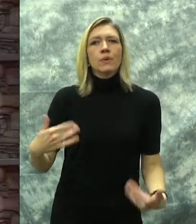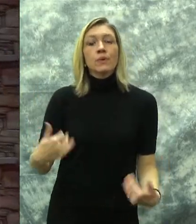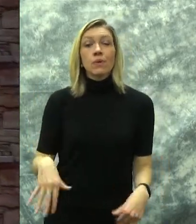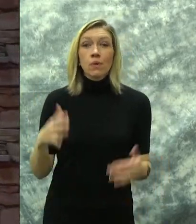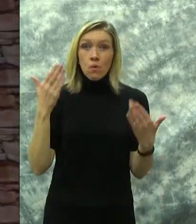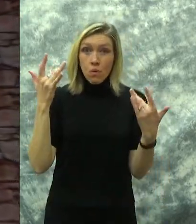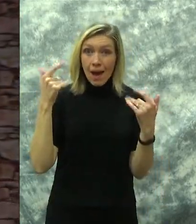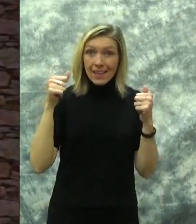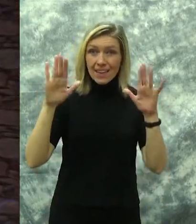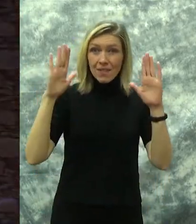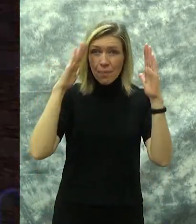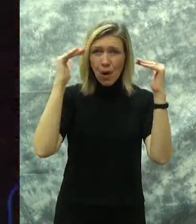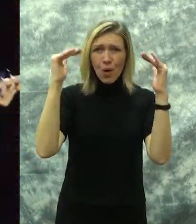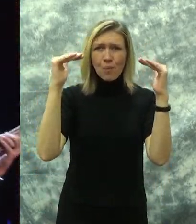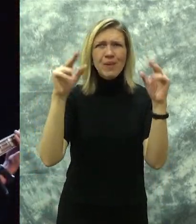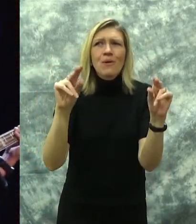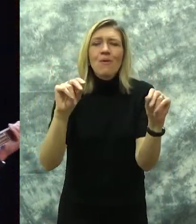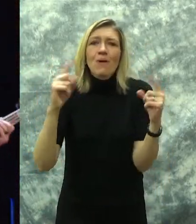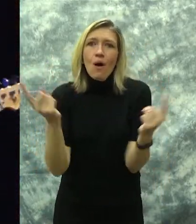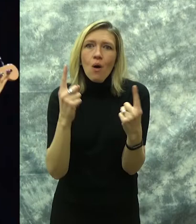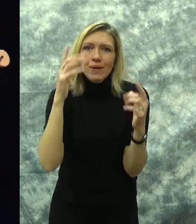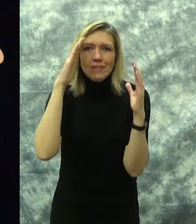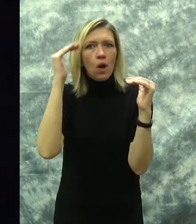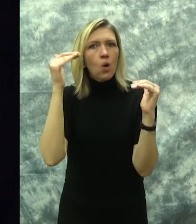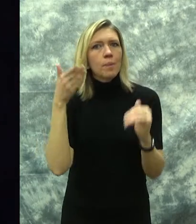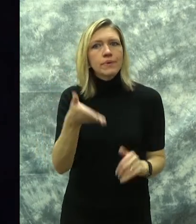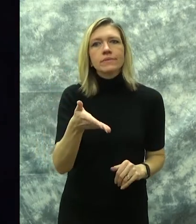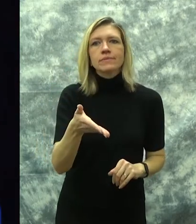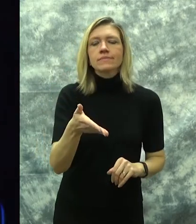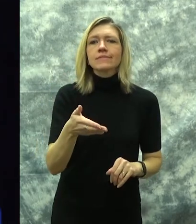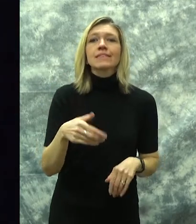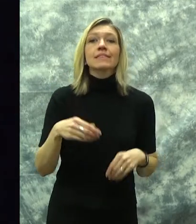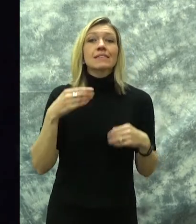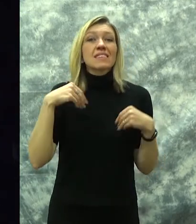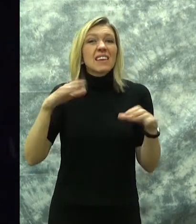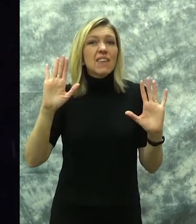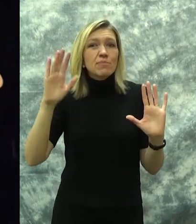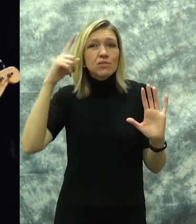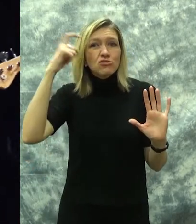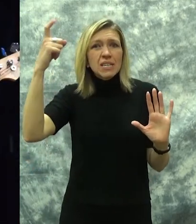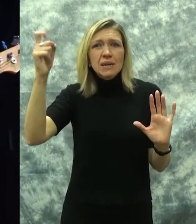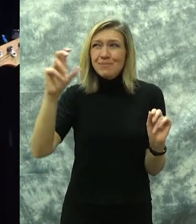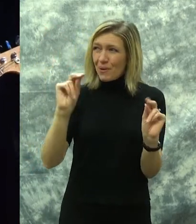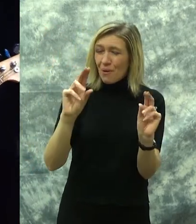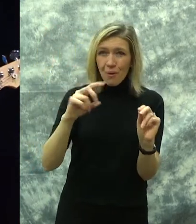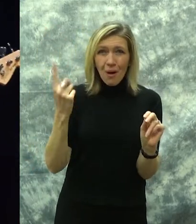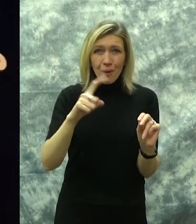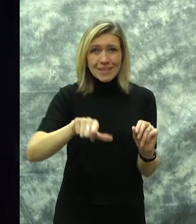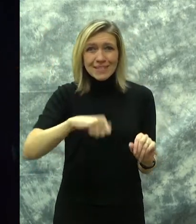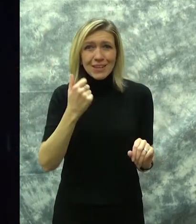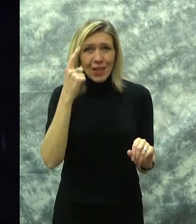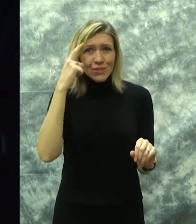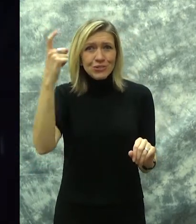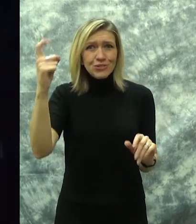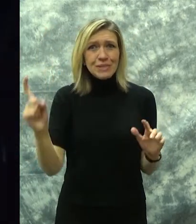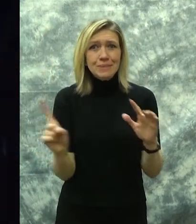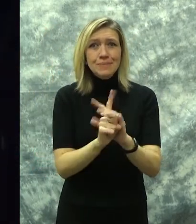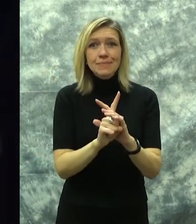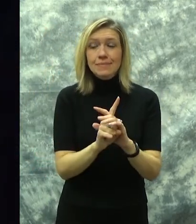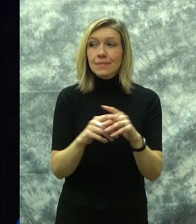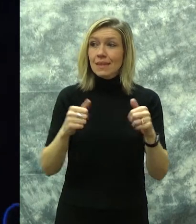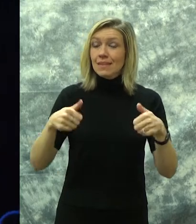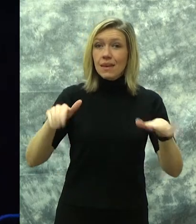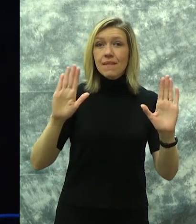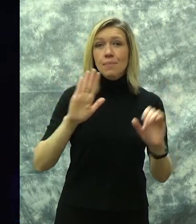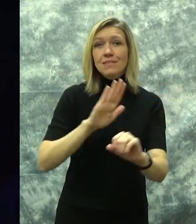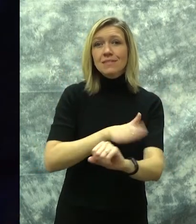hope? There is always hope. Why give up a dream? There is always another dream. Why give up a song